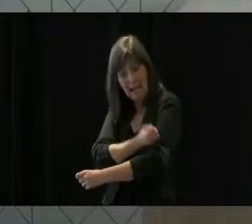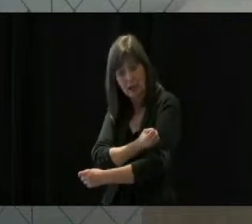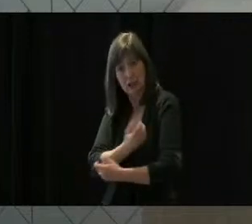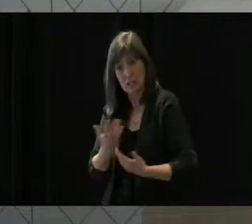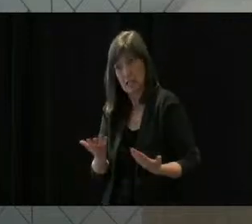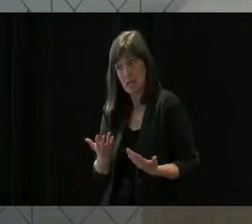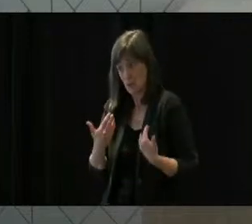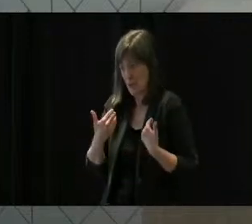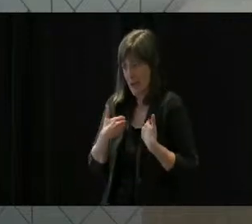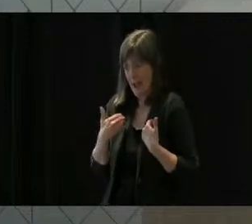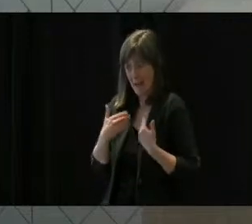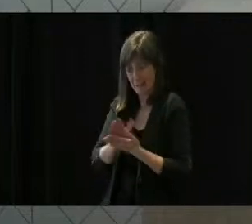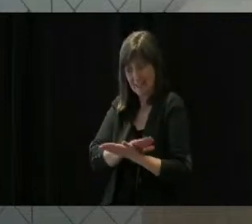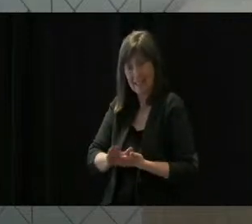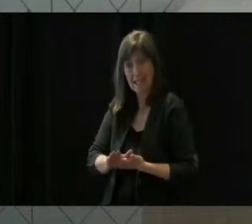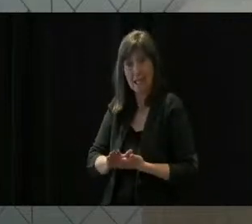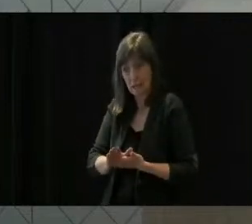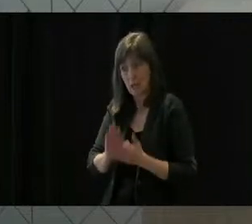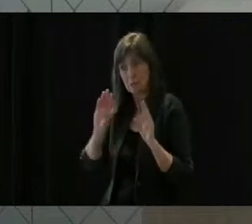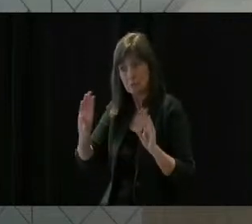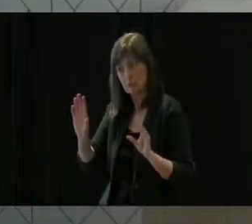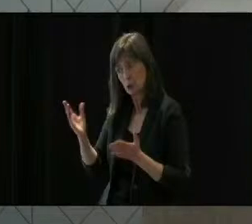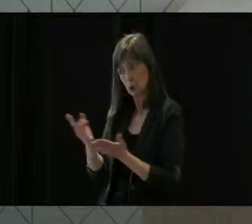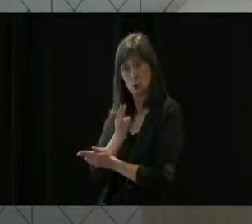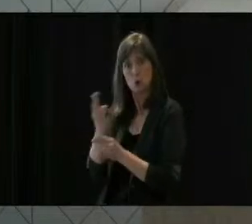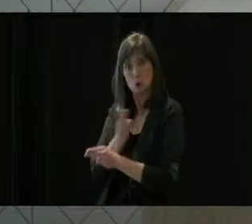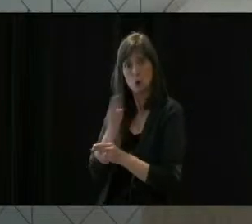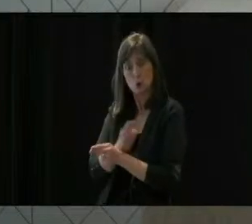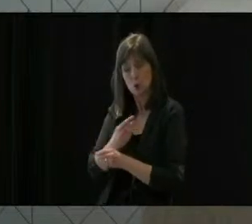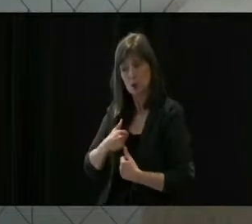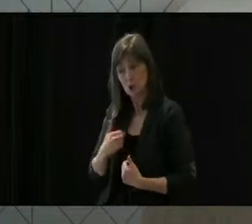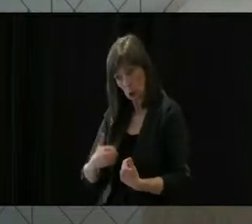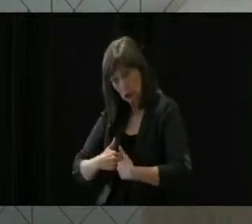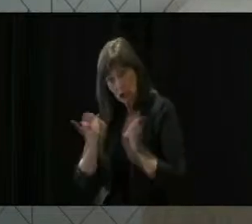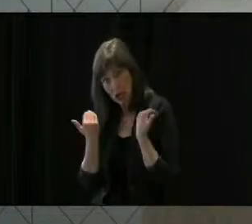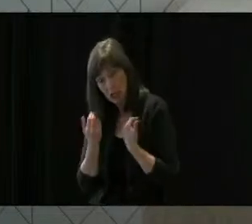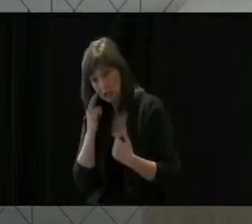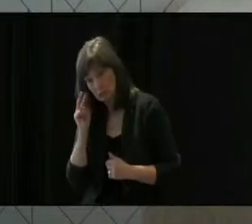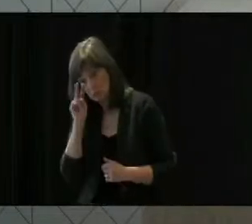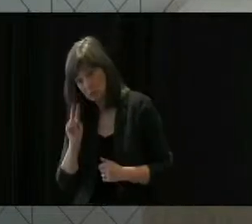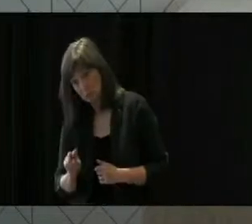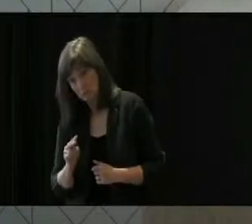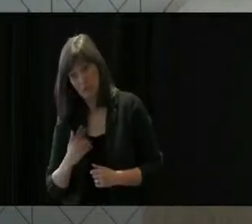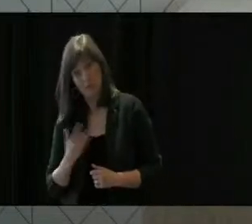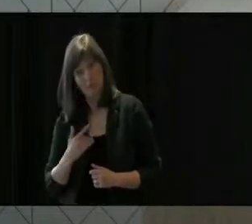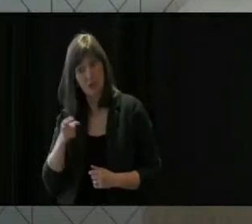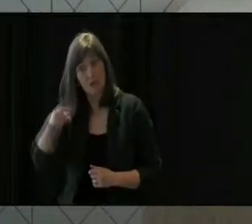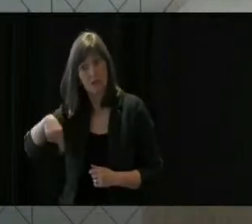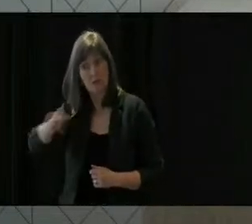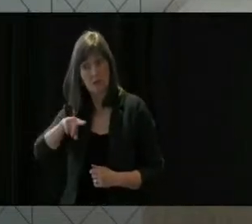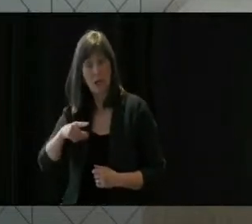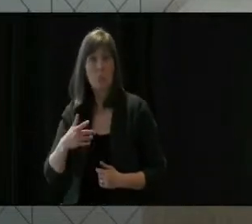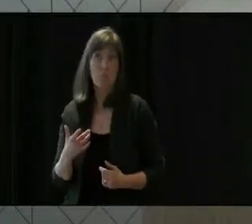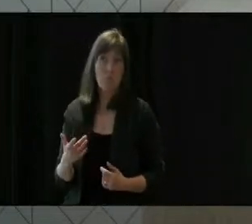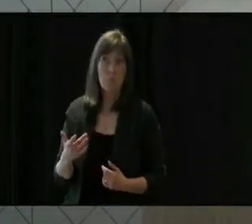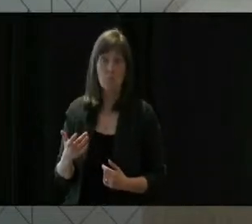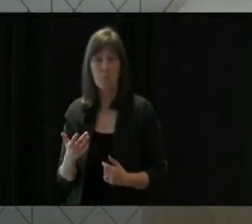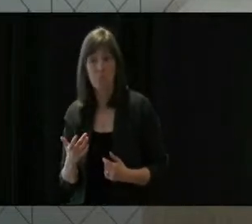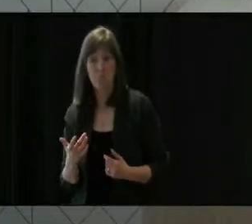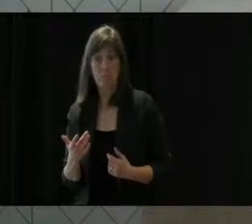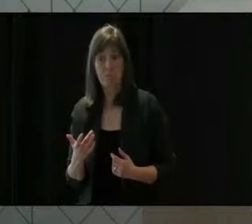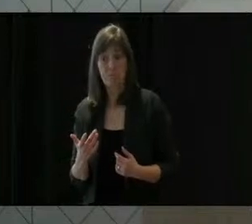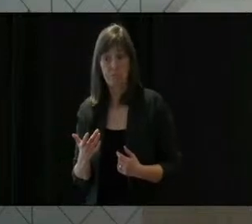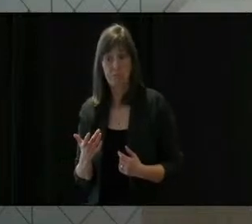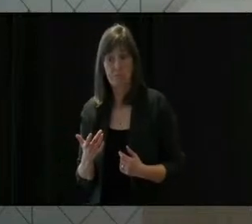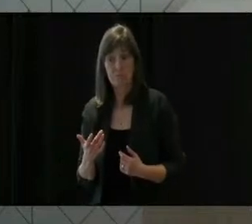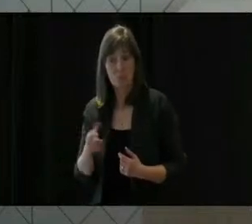whole industrial base. So I expect if you're a young person and you're looking at this, you may think that these